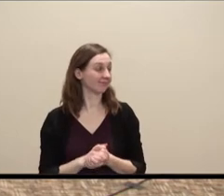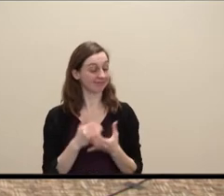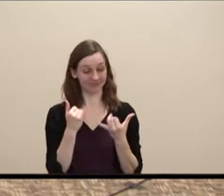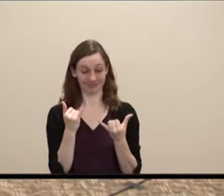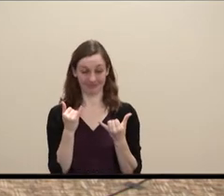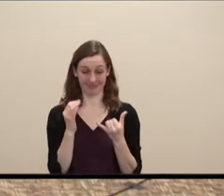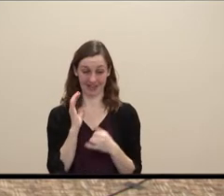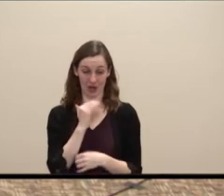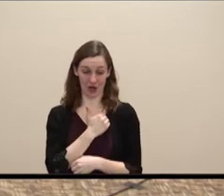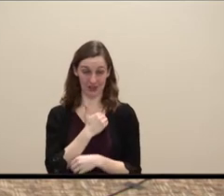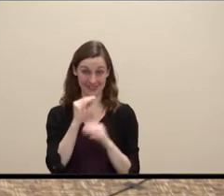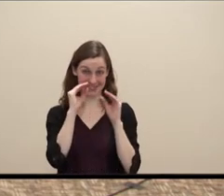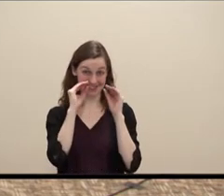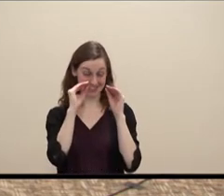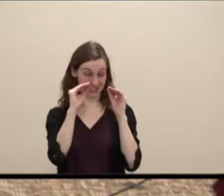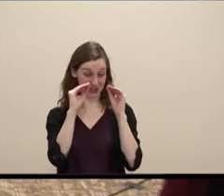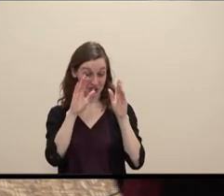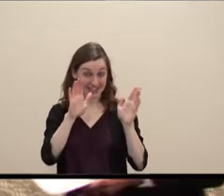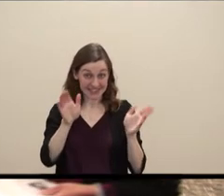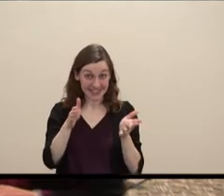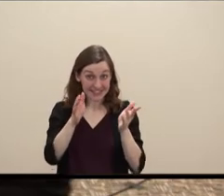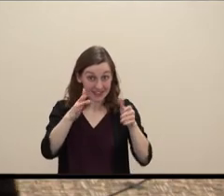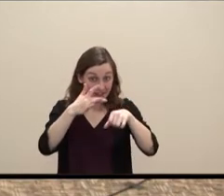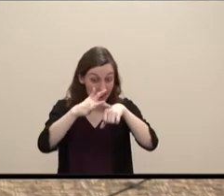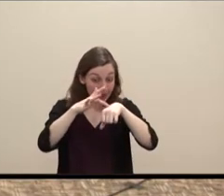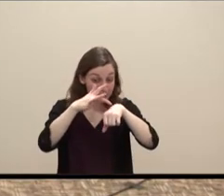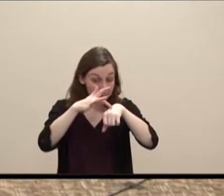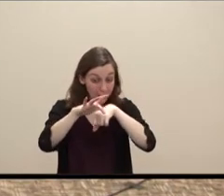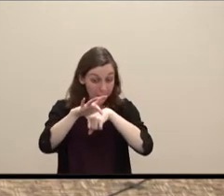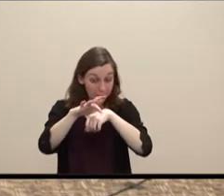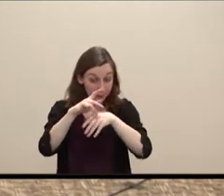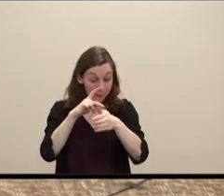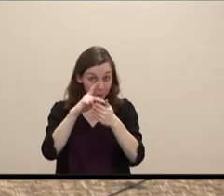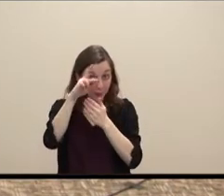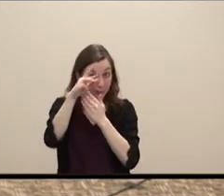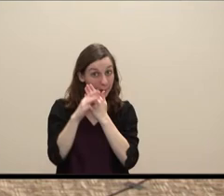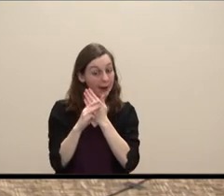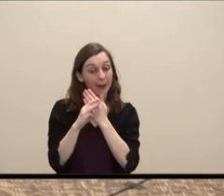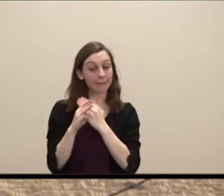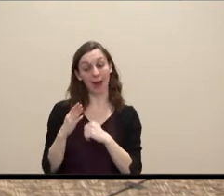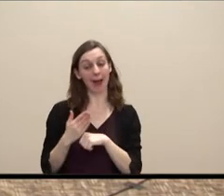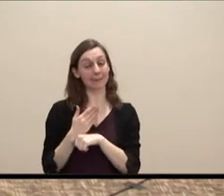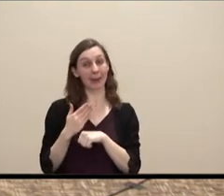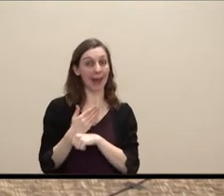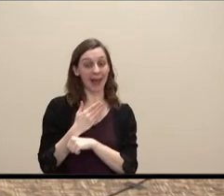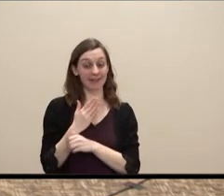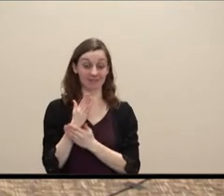Our teacher and civic allotment program update phase two.